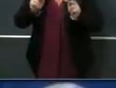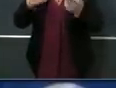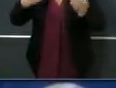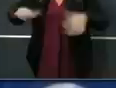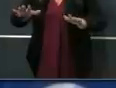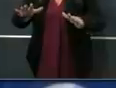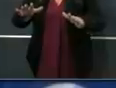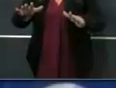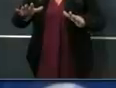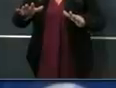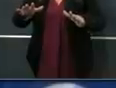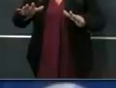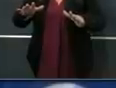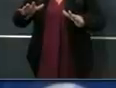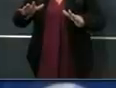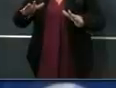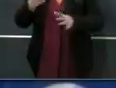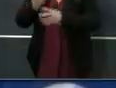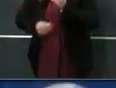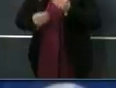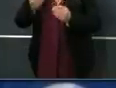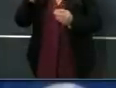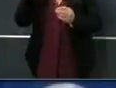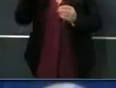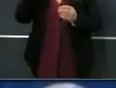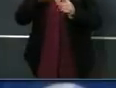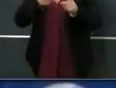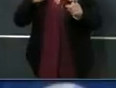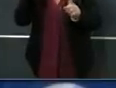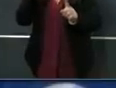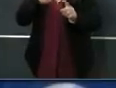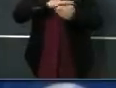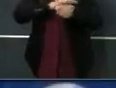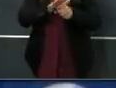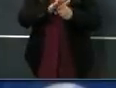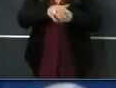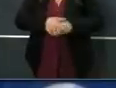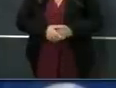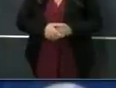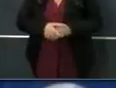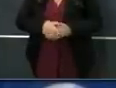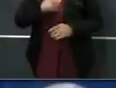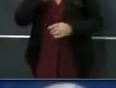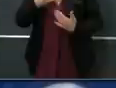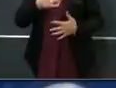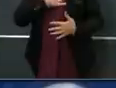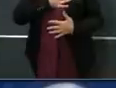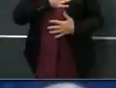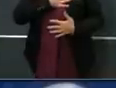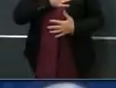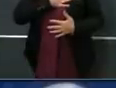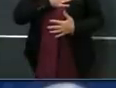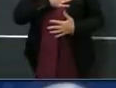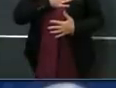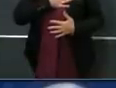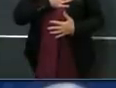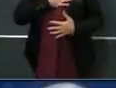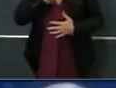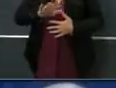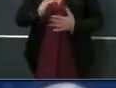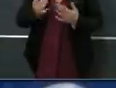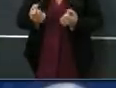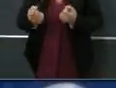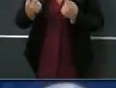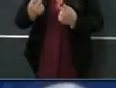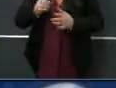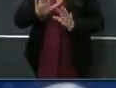lives due to COVID-19. And so, again, expression of deep empathy and recognition that these, again,